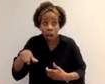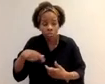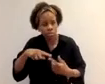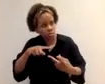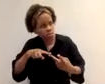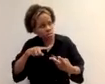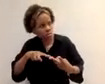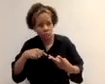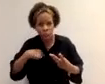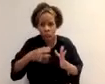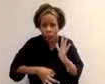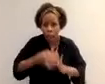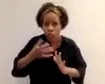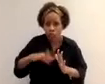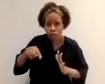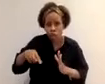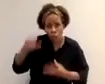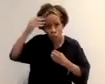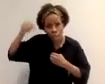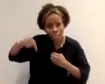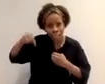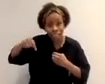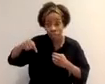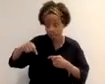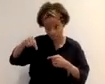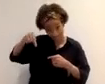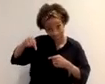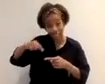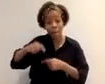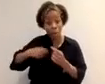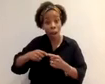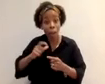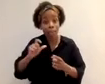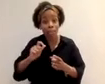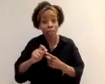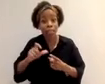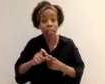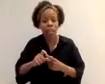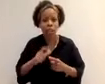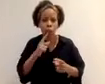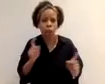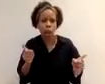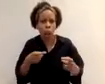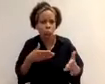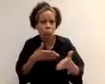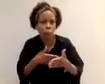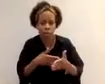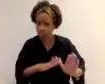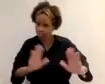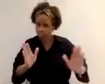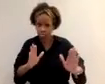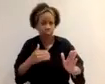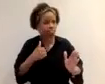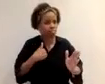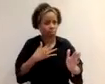start thinking, well, yeah, actually it has, that's part of your CPD. So definitely don't limit yourself, um, to just particular